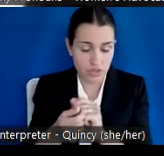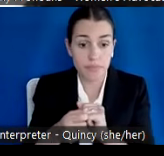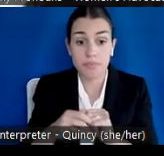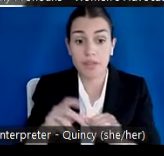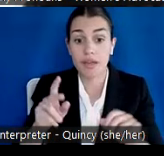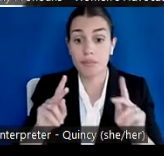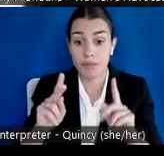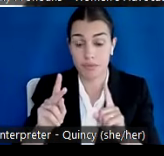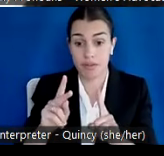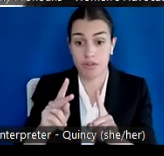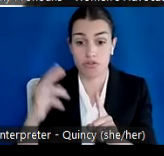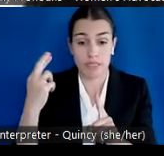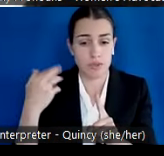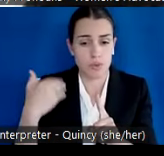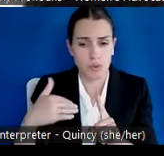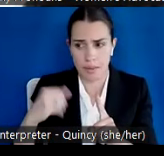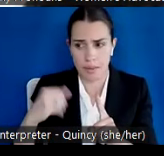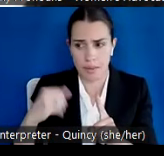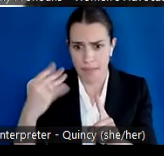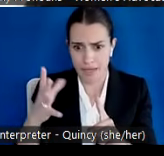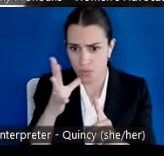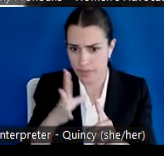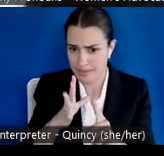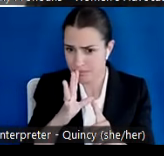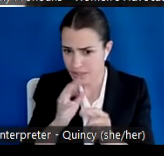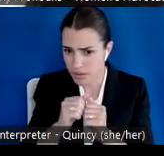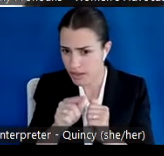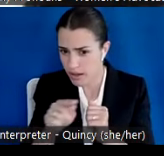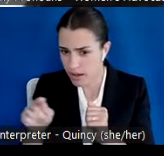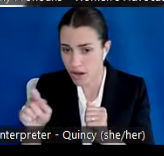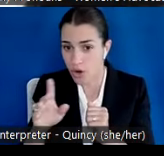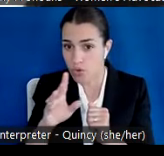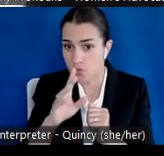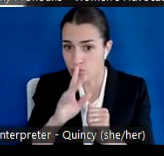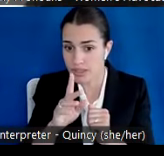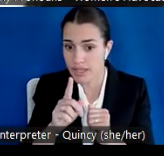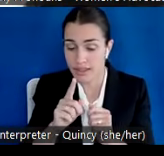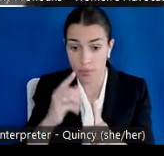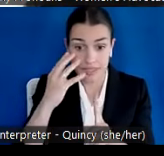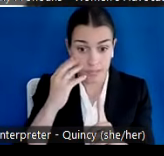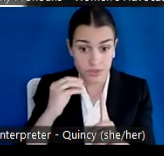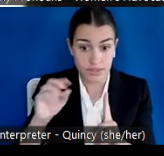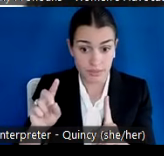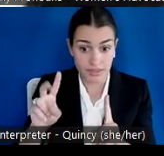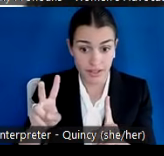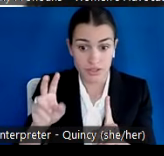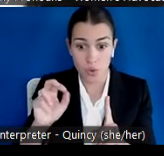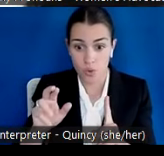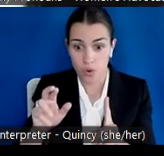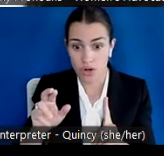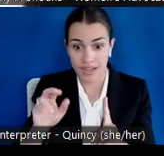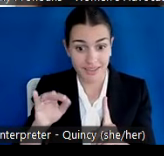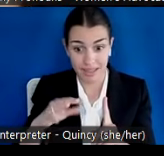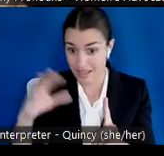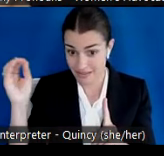that many of the women they were speaking to were faced at a crossroads between experiencing abuse in their home or being homeless and on the